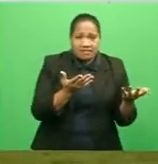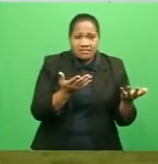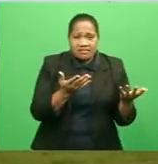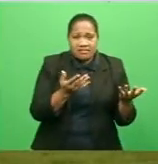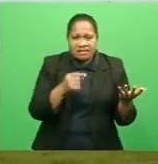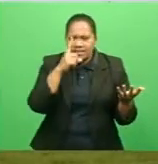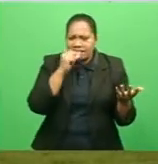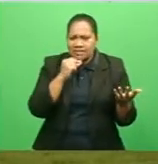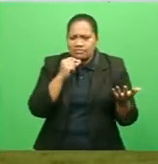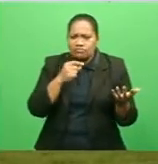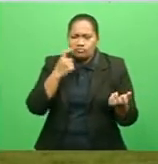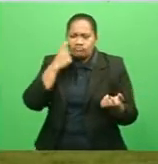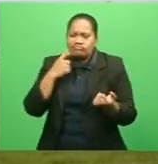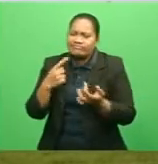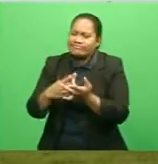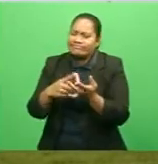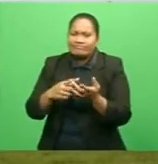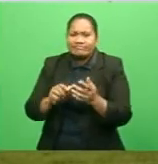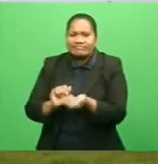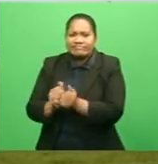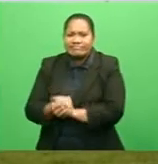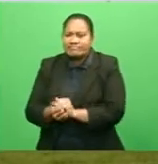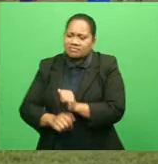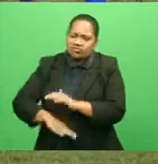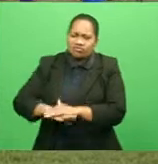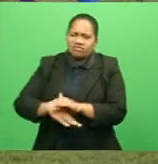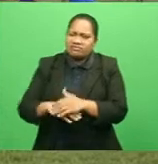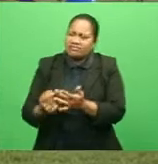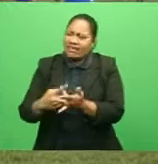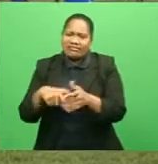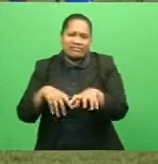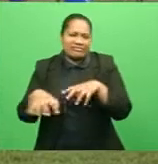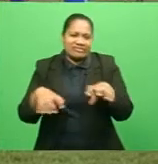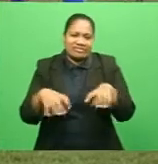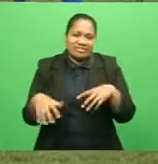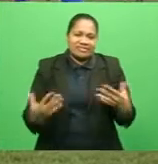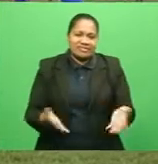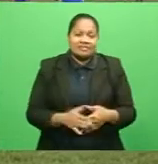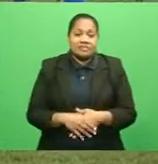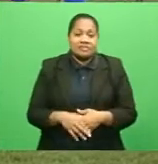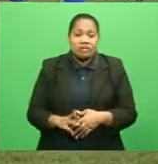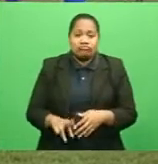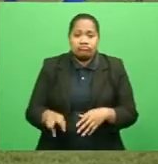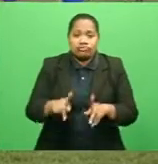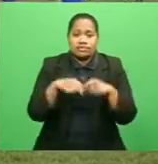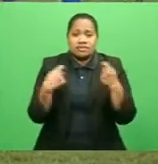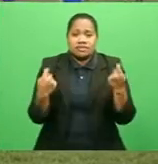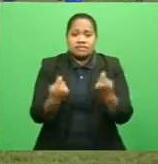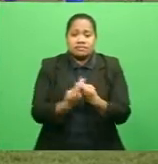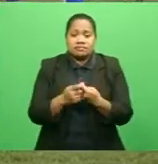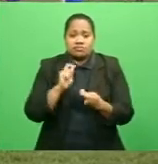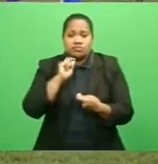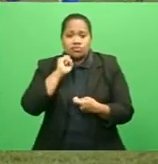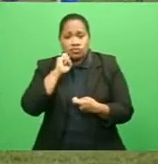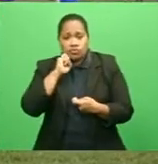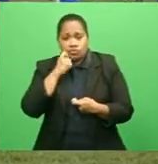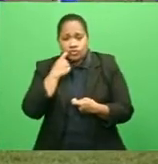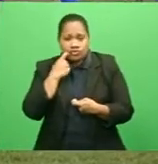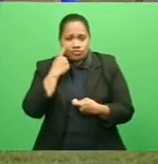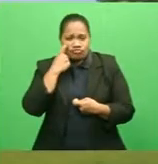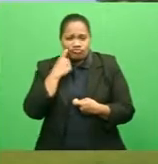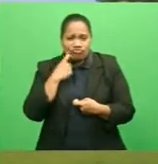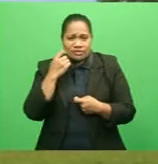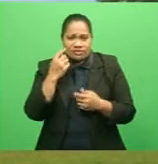can try some of the games, soccer or some activities. The Rewa women's team will be out to stamp its mark in this year's